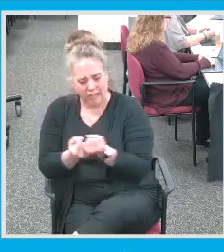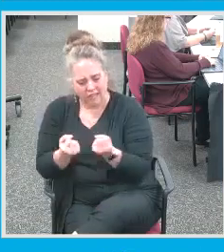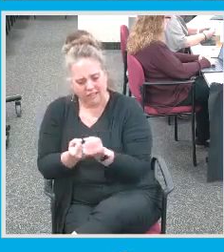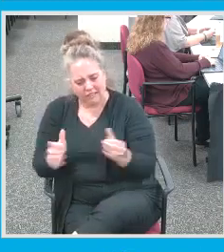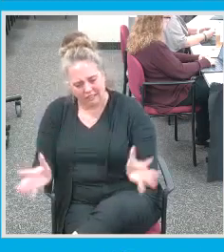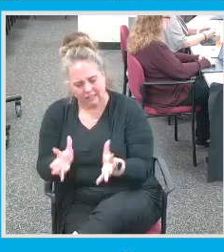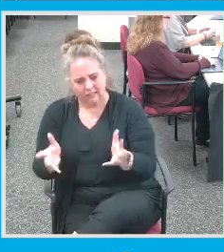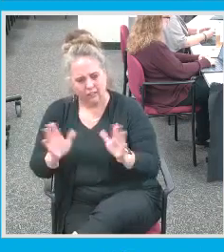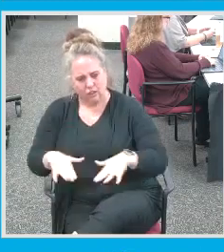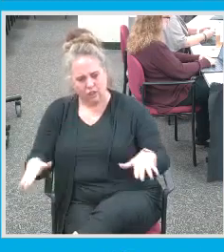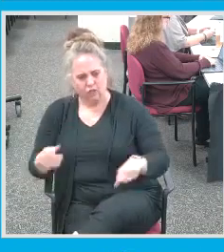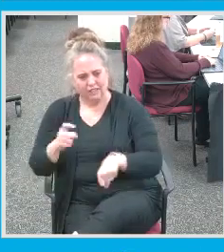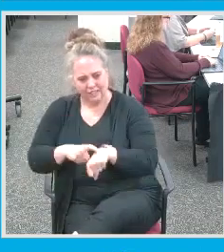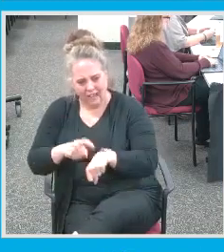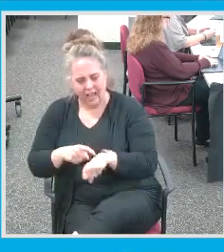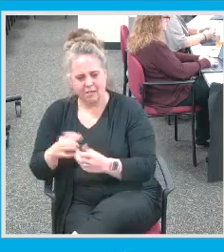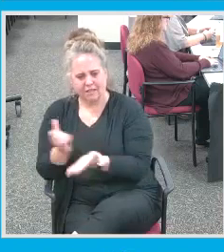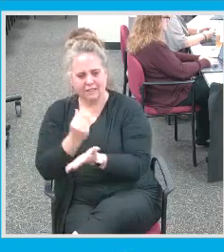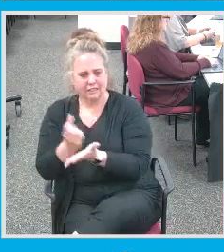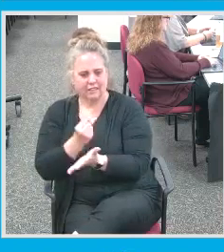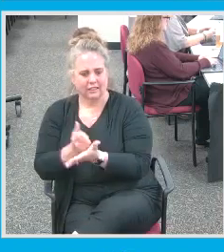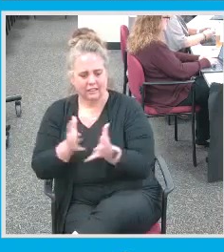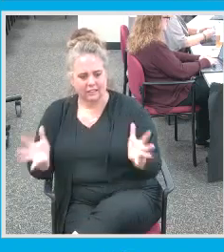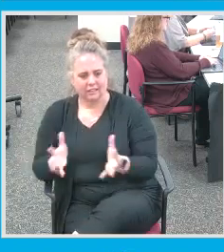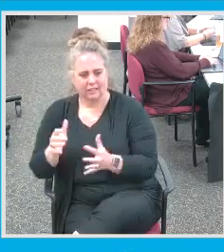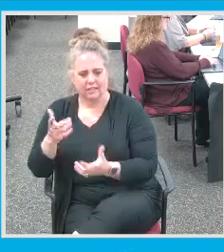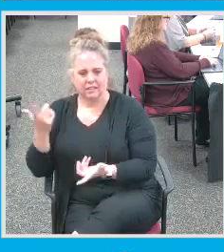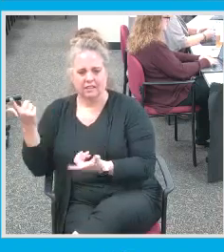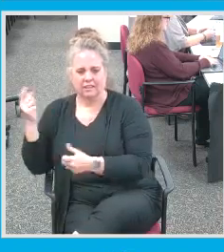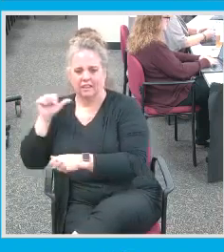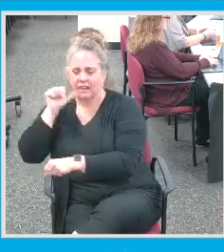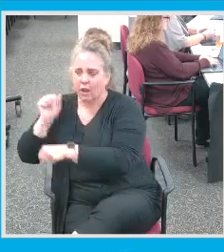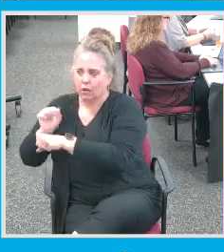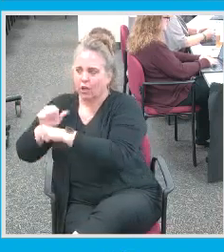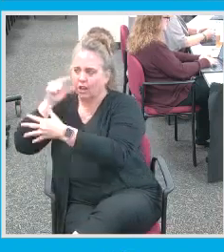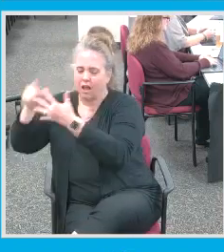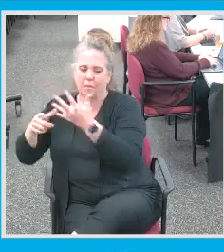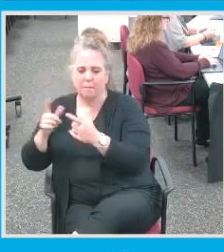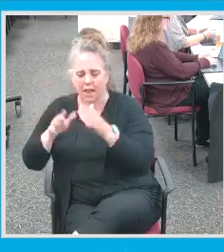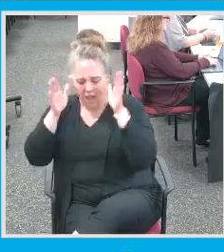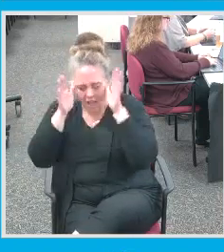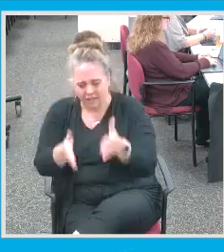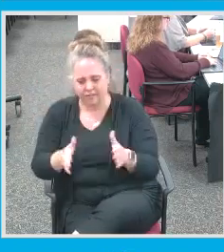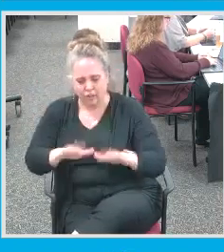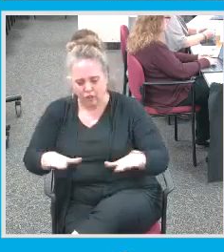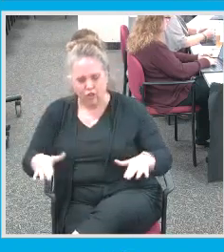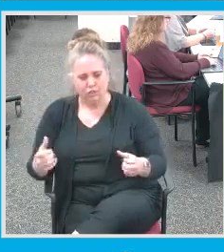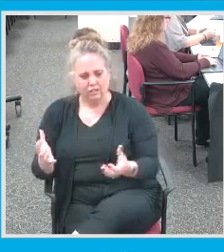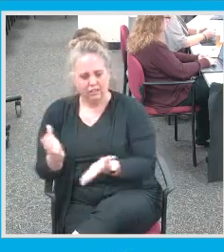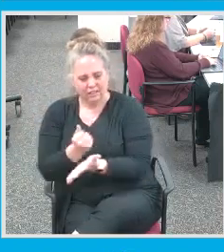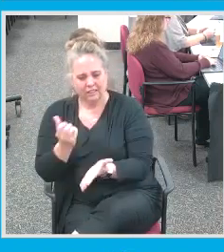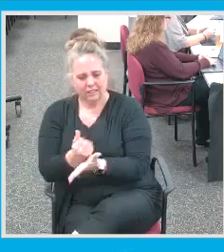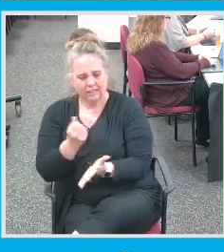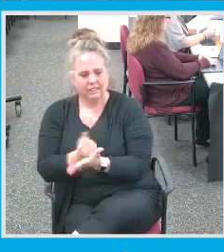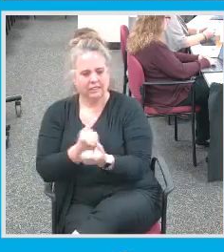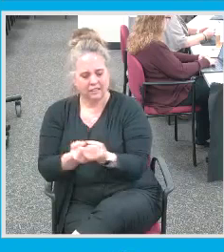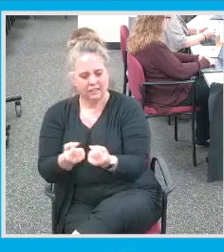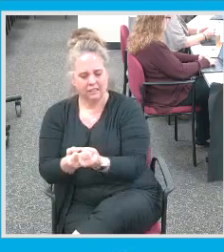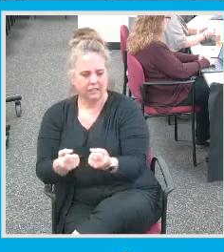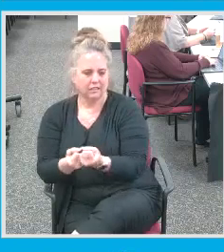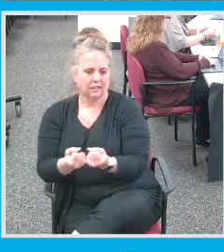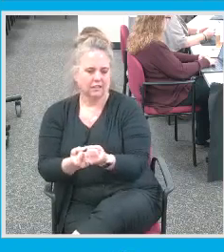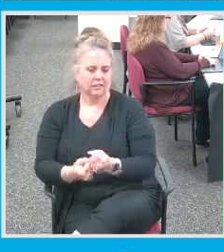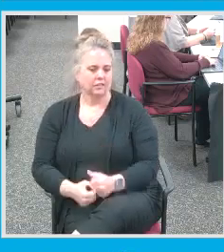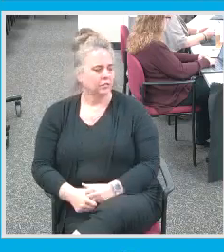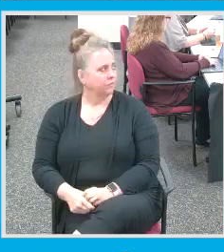time away from work, away from other things, away from other priorities, to spend with your children.